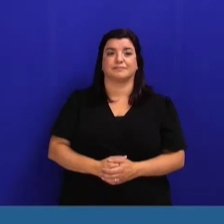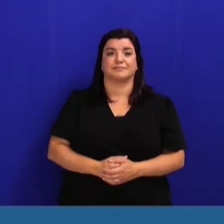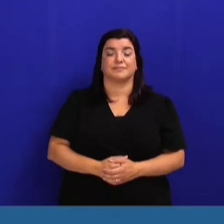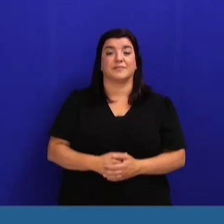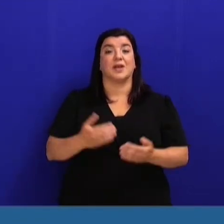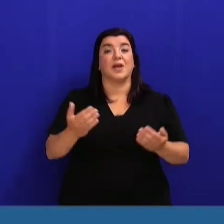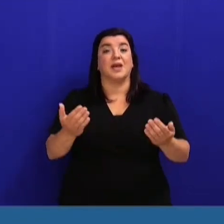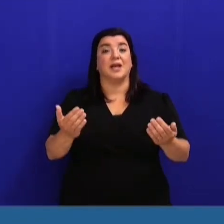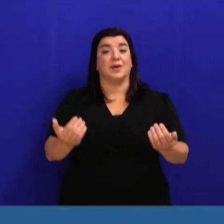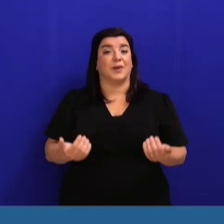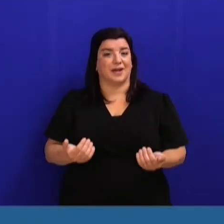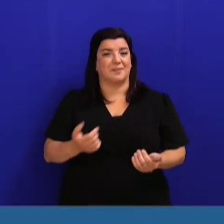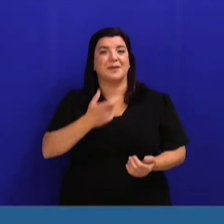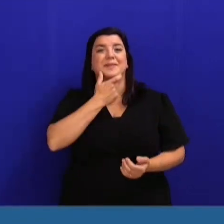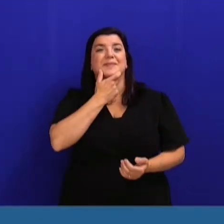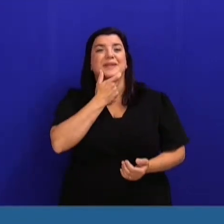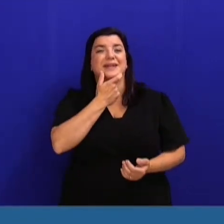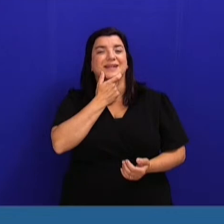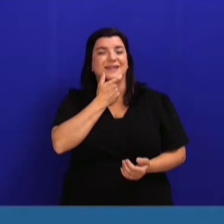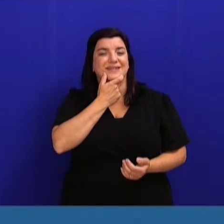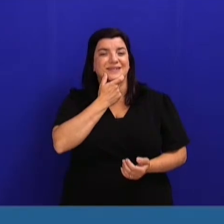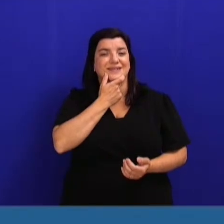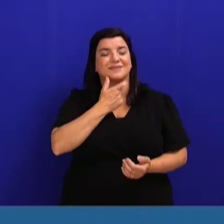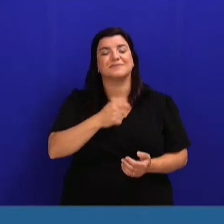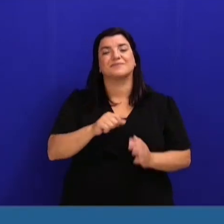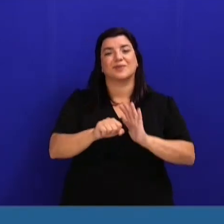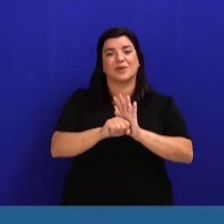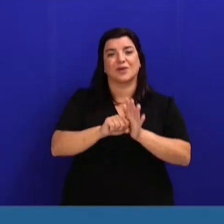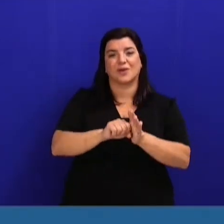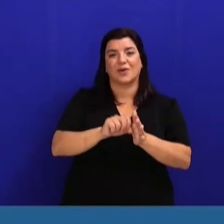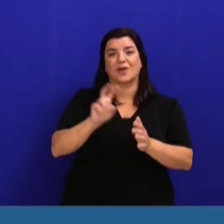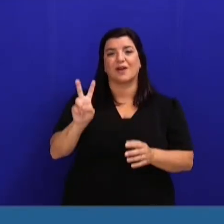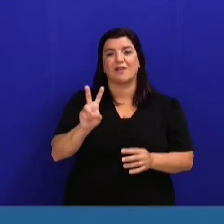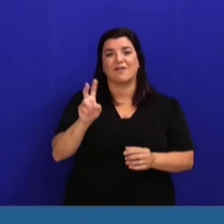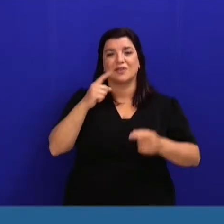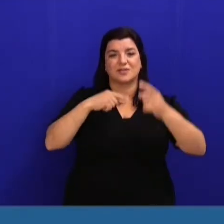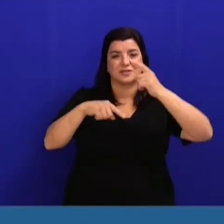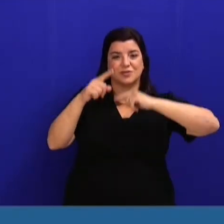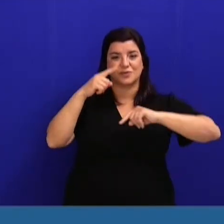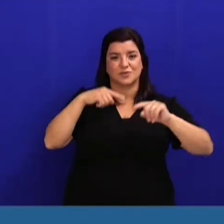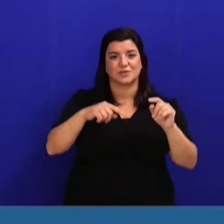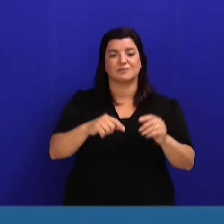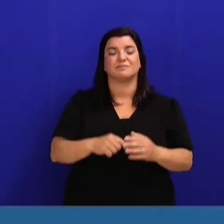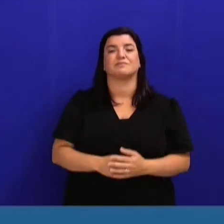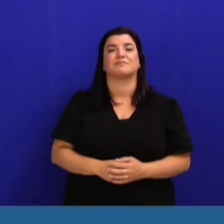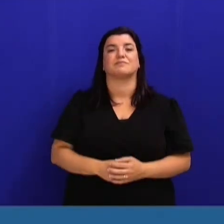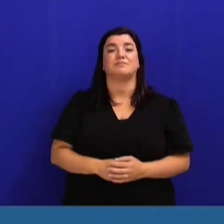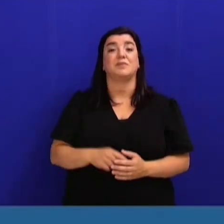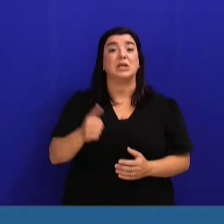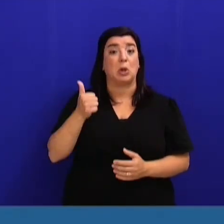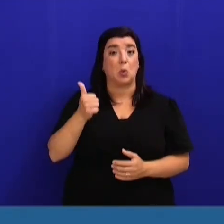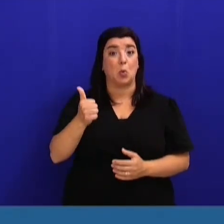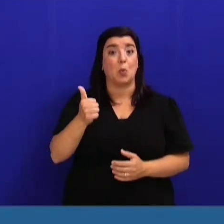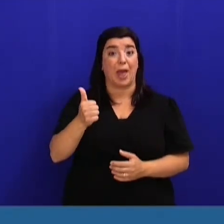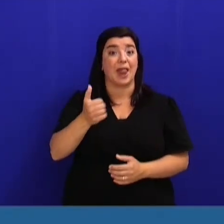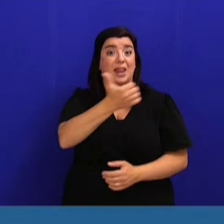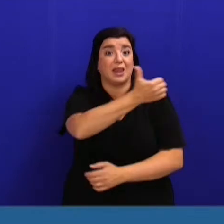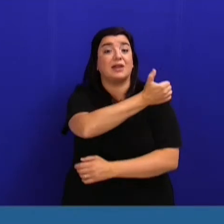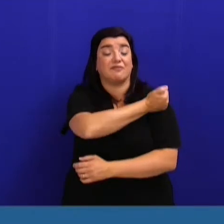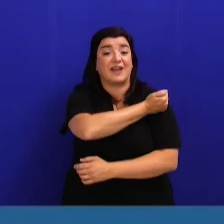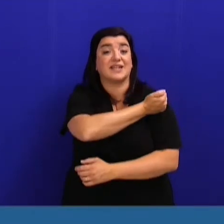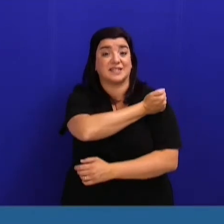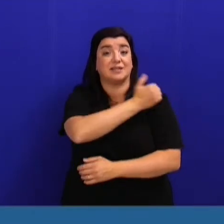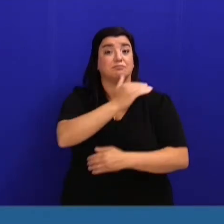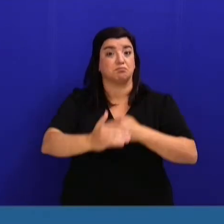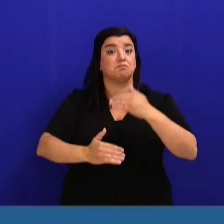Welcome everyone to the COVID bulletin in English. We have been doing very well with the vaccination strategy. Up to